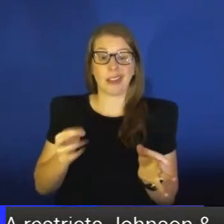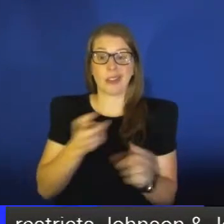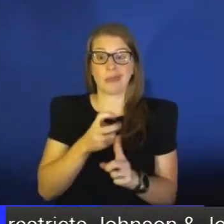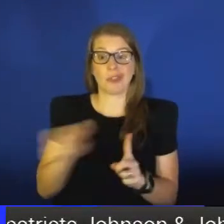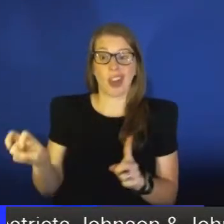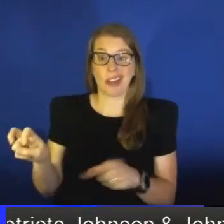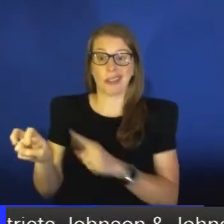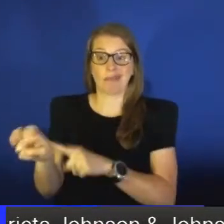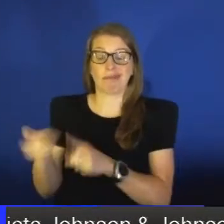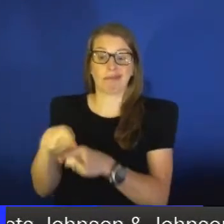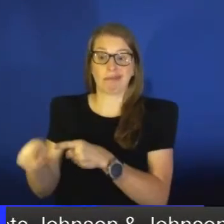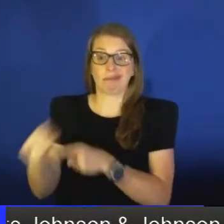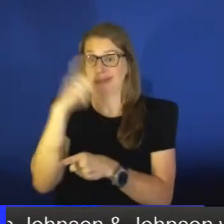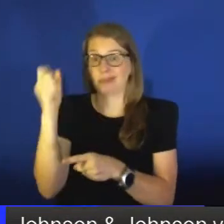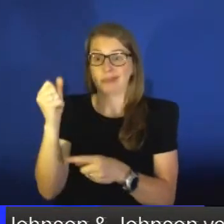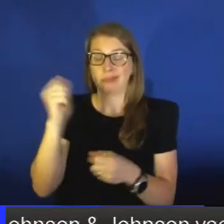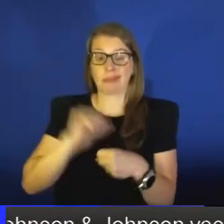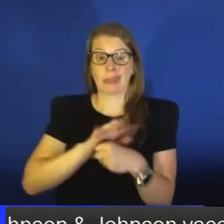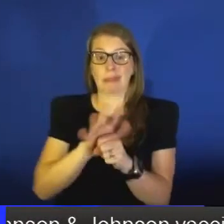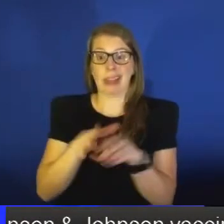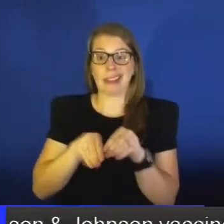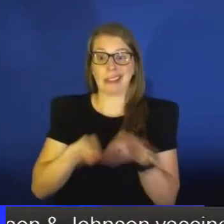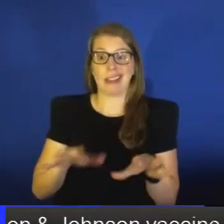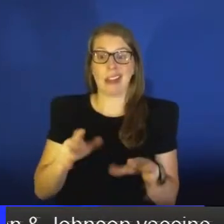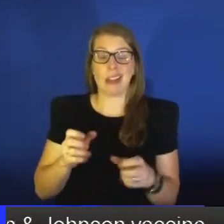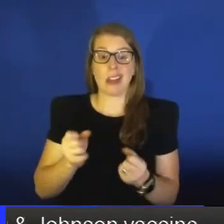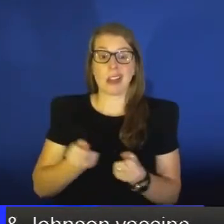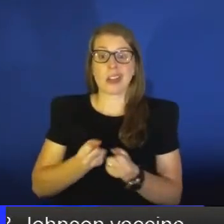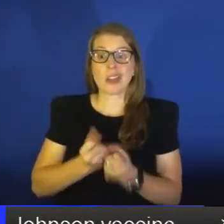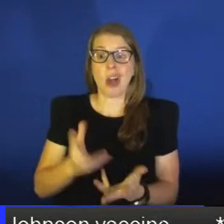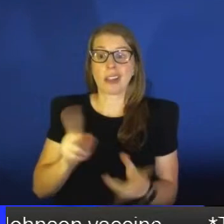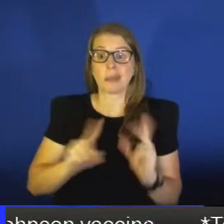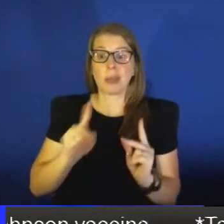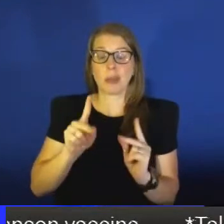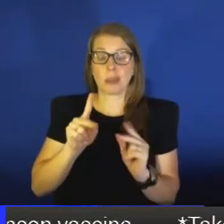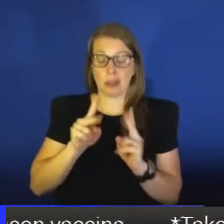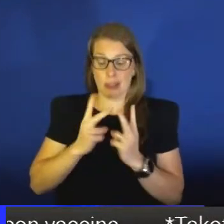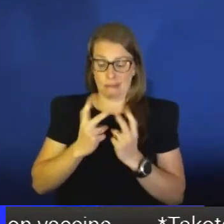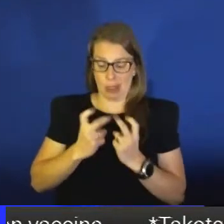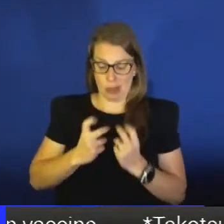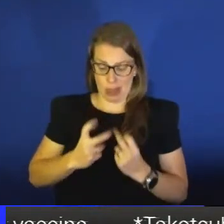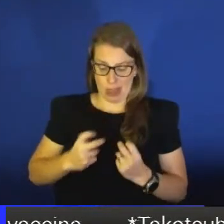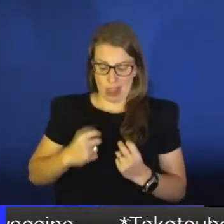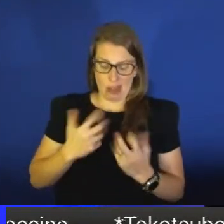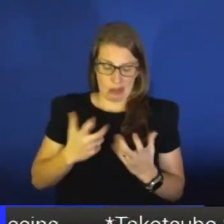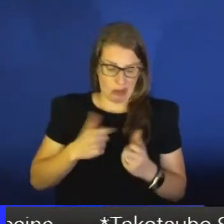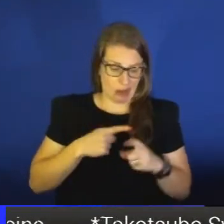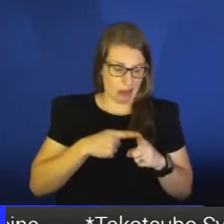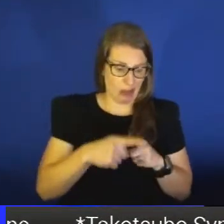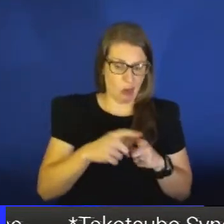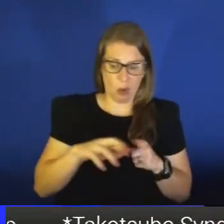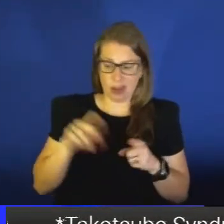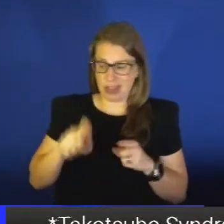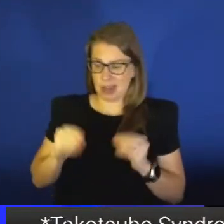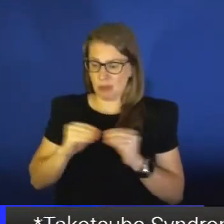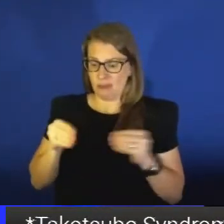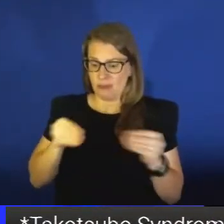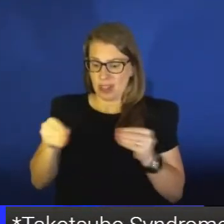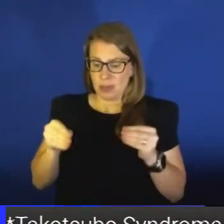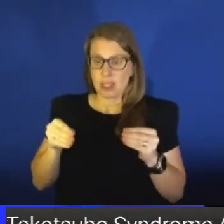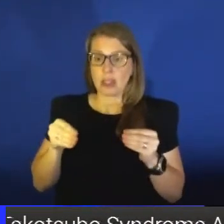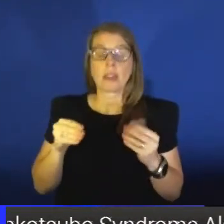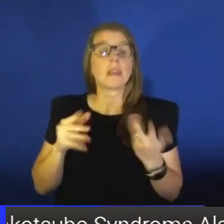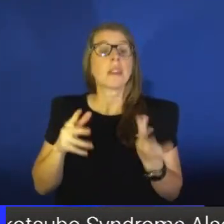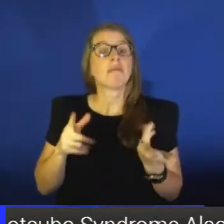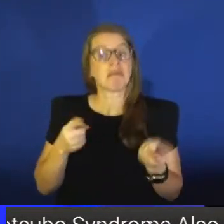the pandemic has really caused people to evaluate, gosh, is this what I want to do, or do I need more flexibility, or whatever. Those kind of things are happening, and